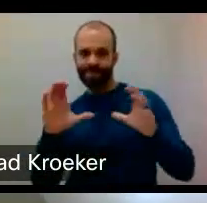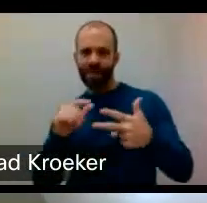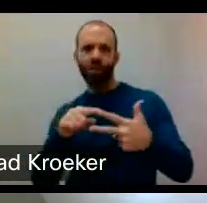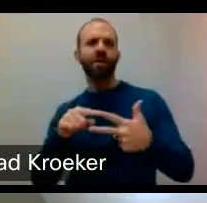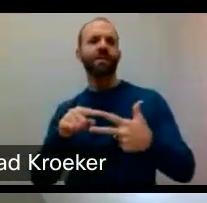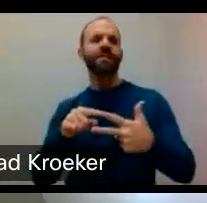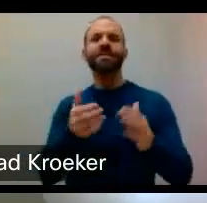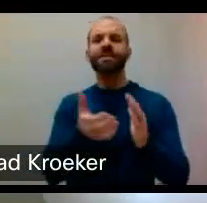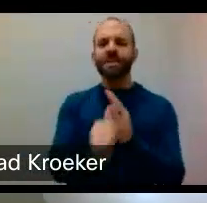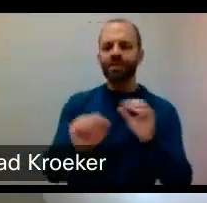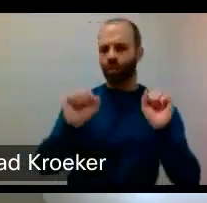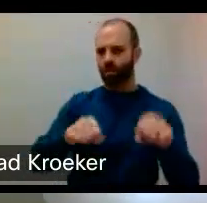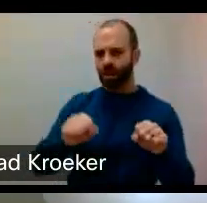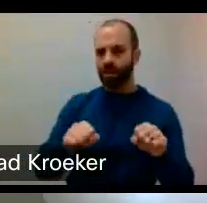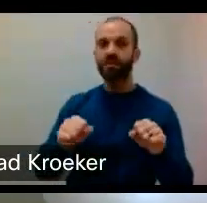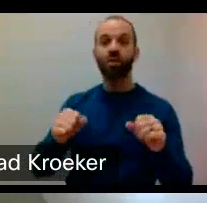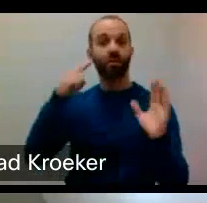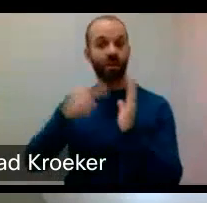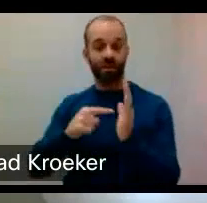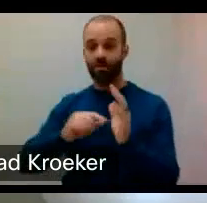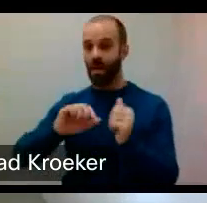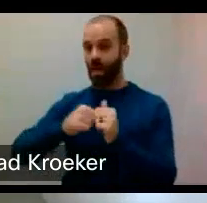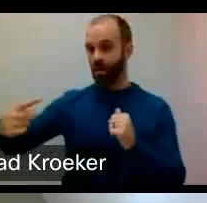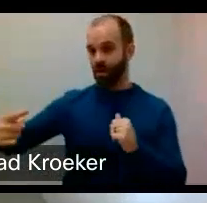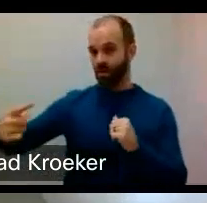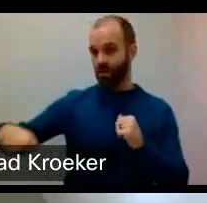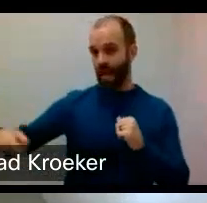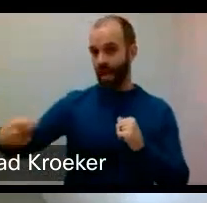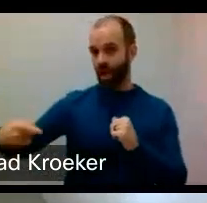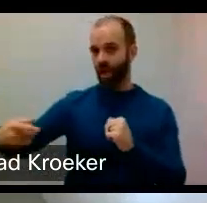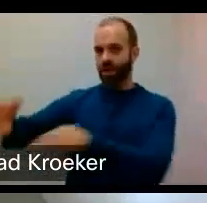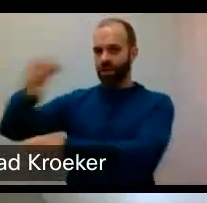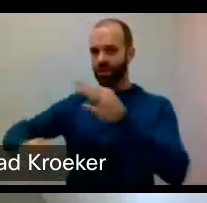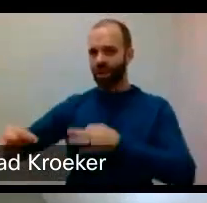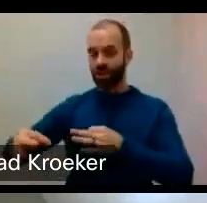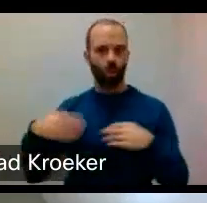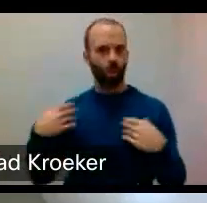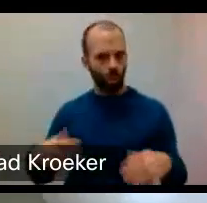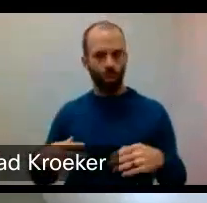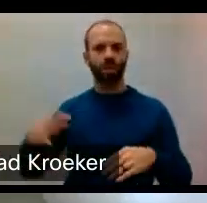do. So for example, how to change a tire. This is an extremely useful skill.